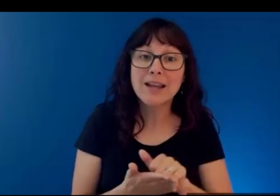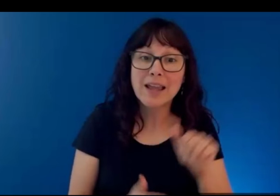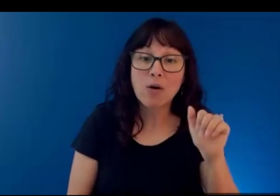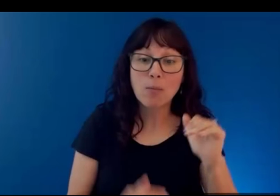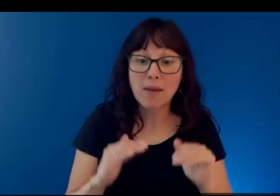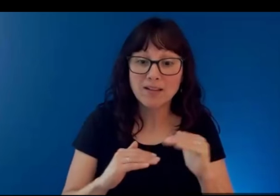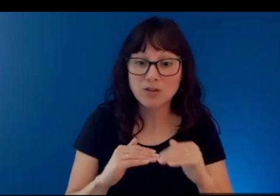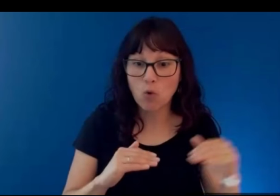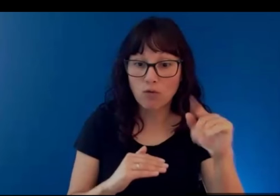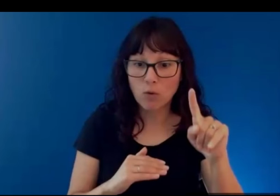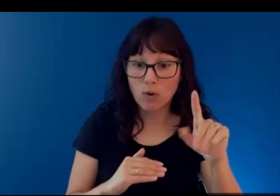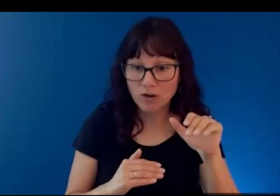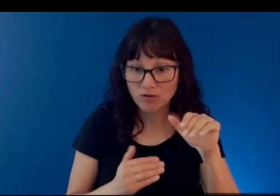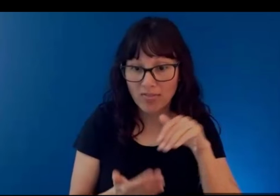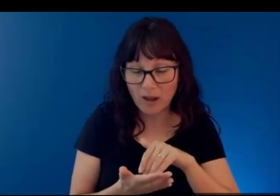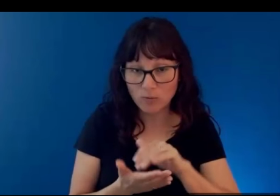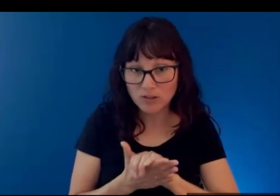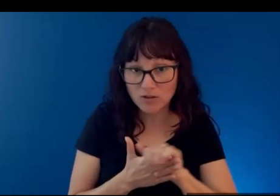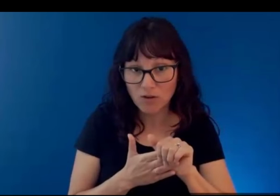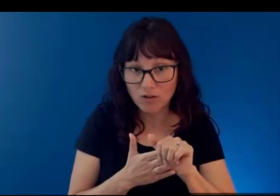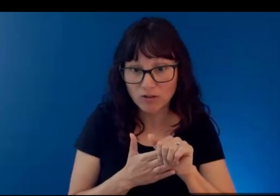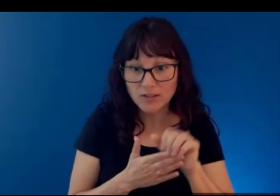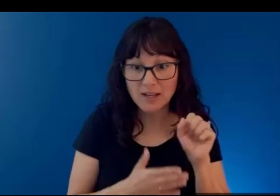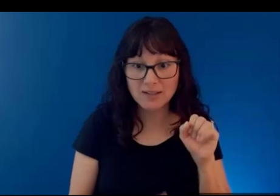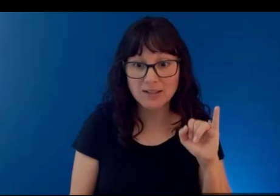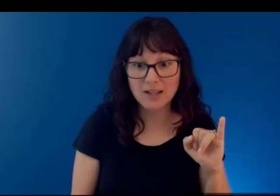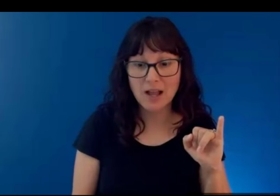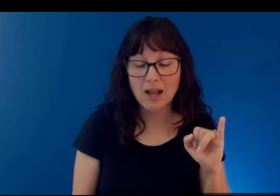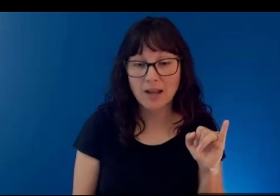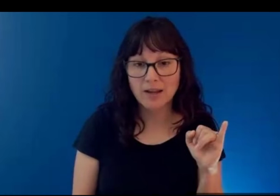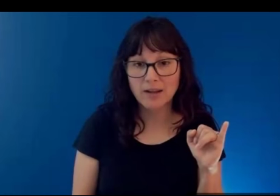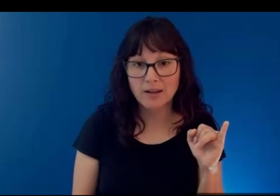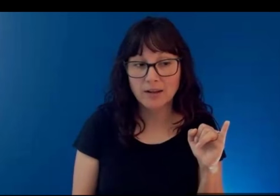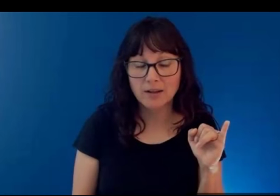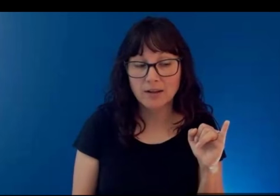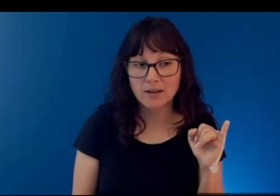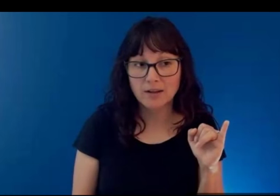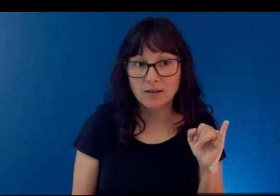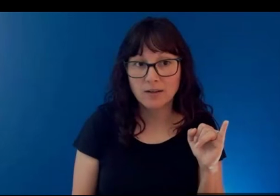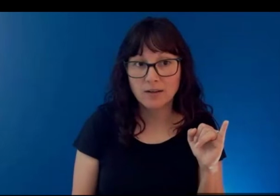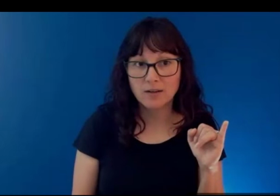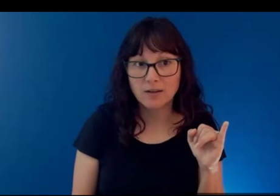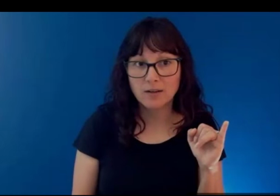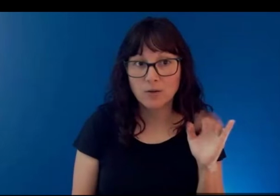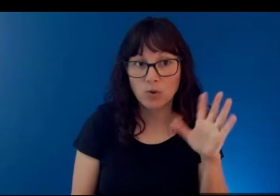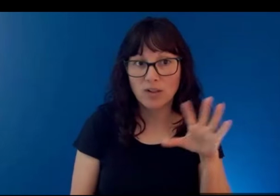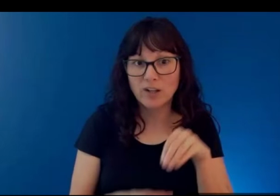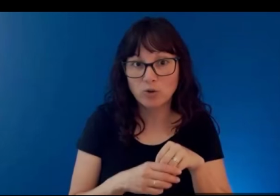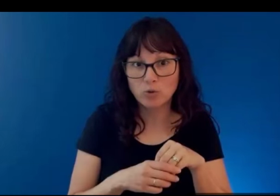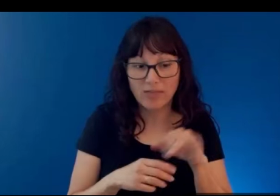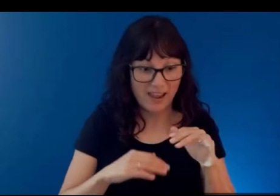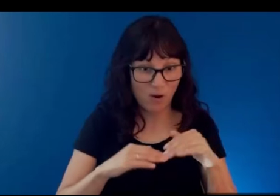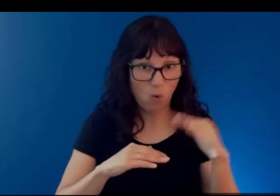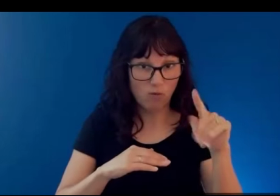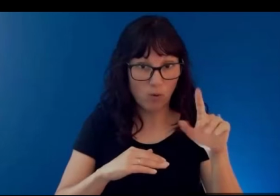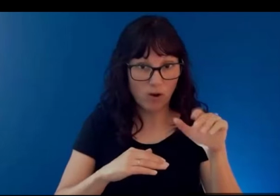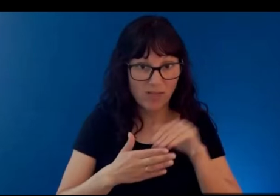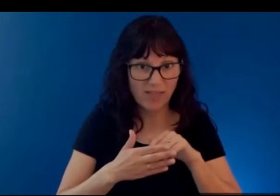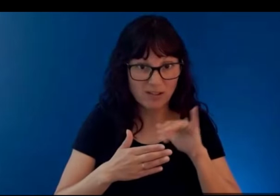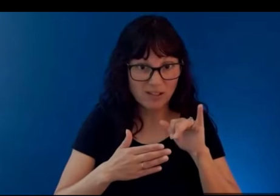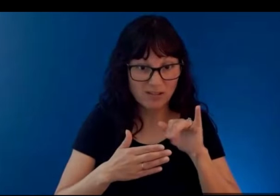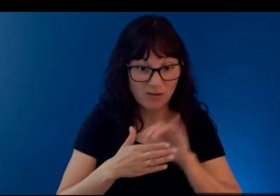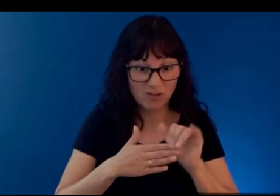over $100,000, SSI will count the excess amount, the amount over